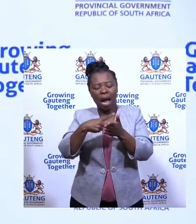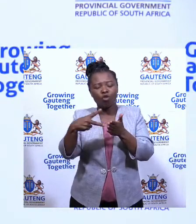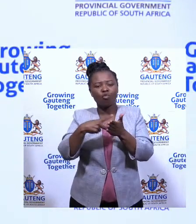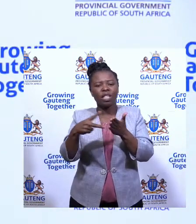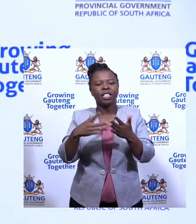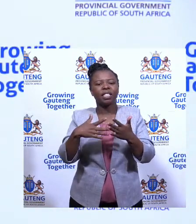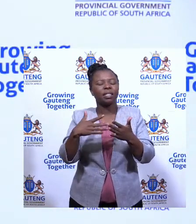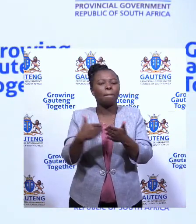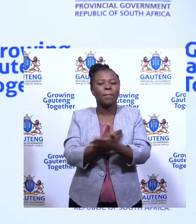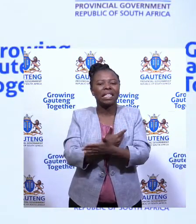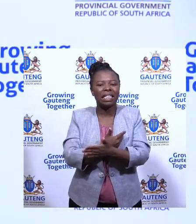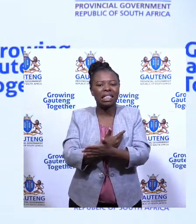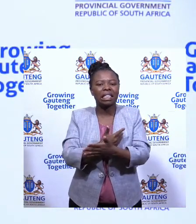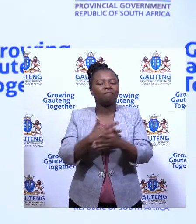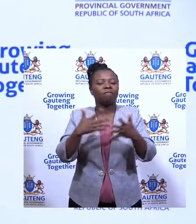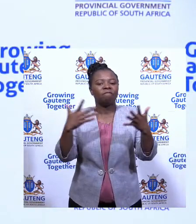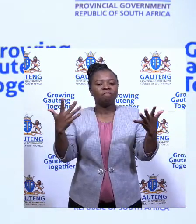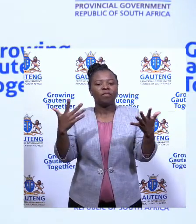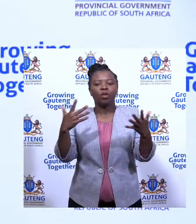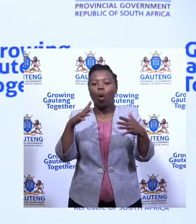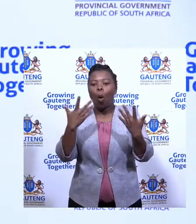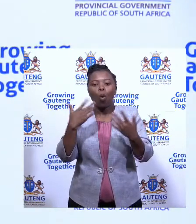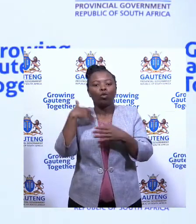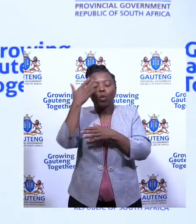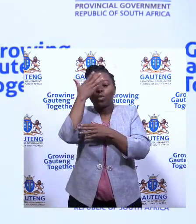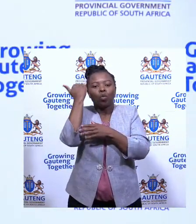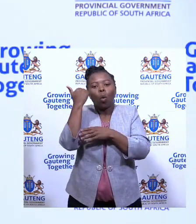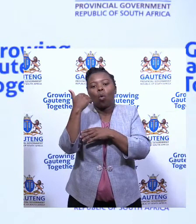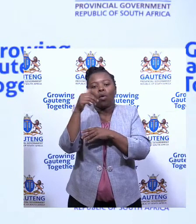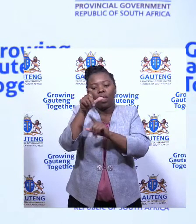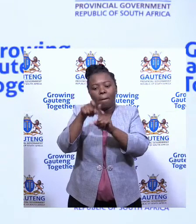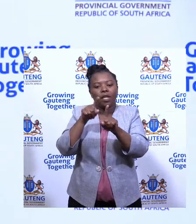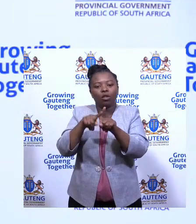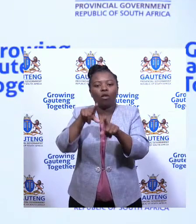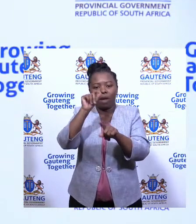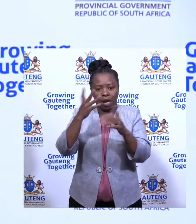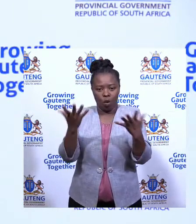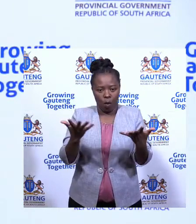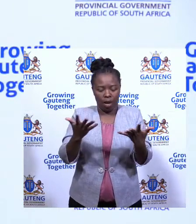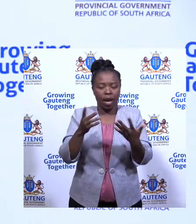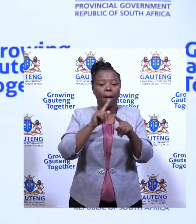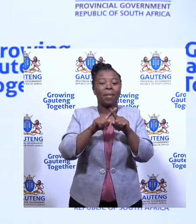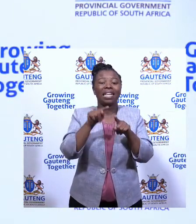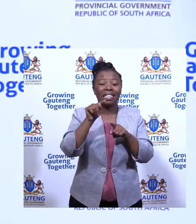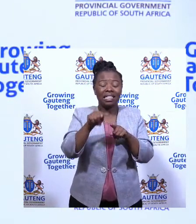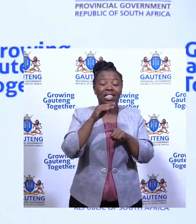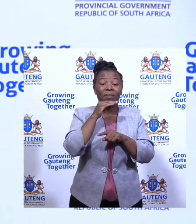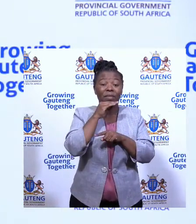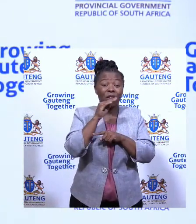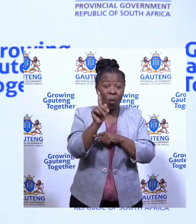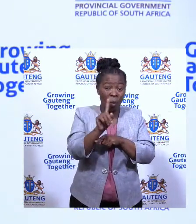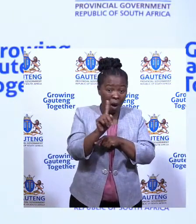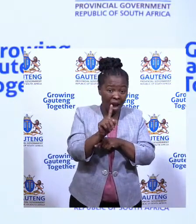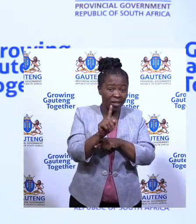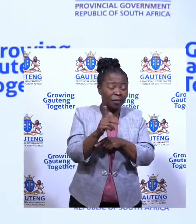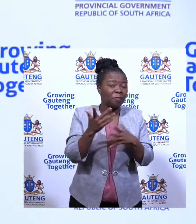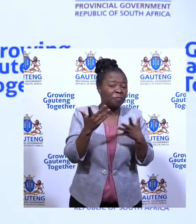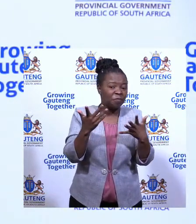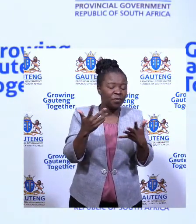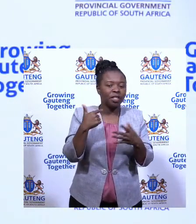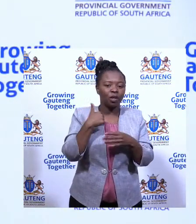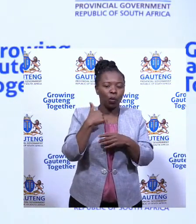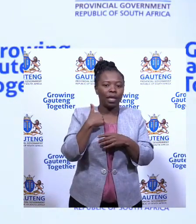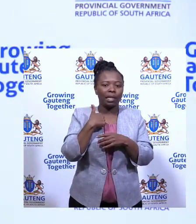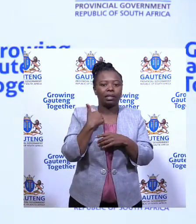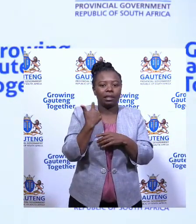partial address, and we're unable to identify exactly where that is. What that means is that this is probably an underestimation of